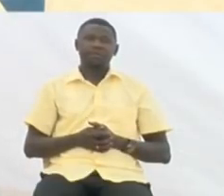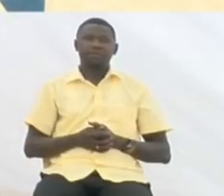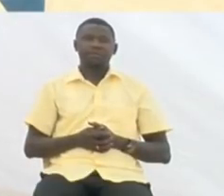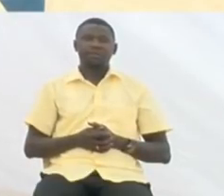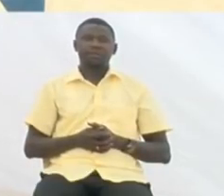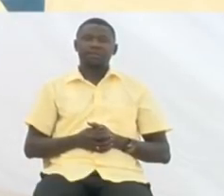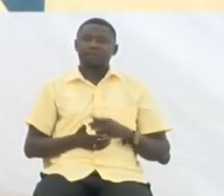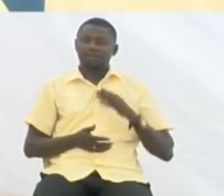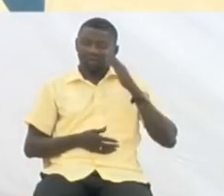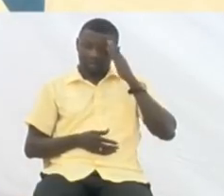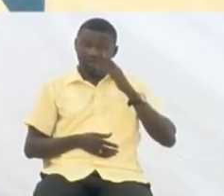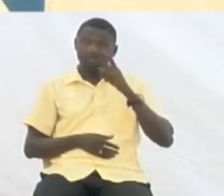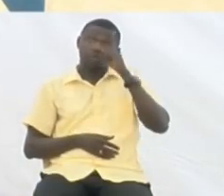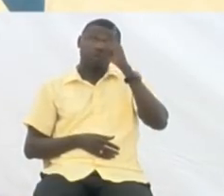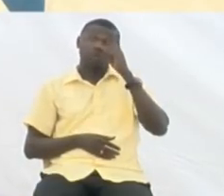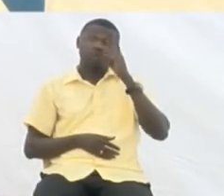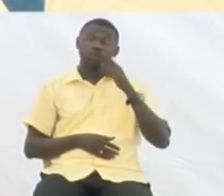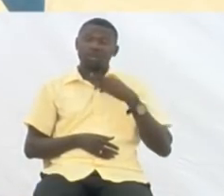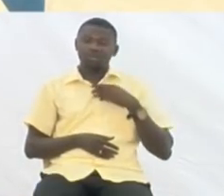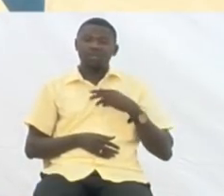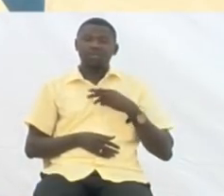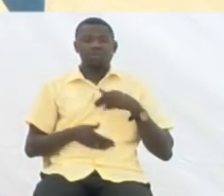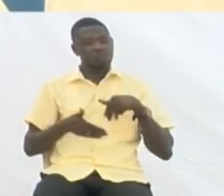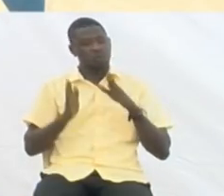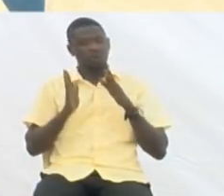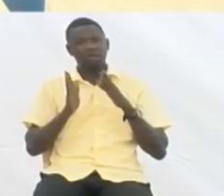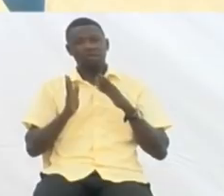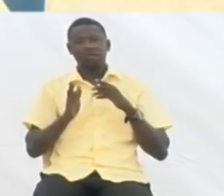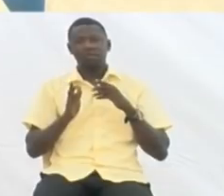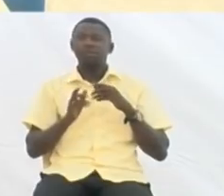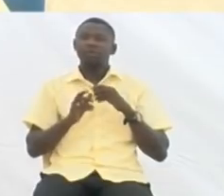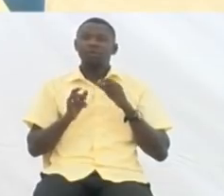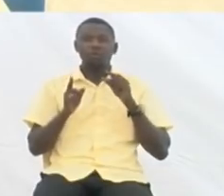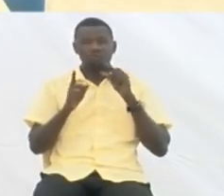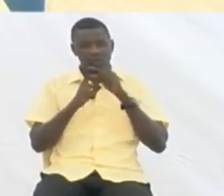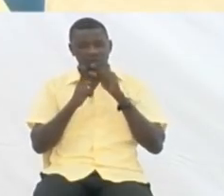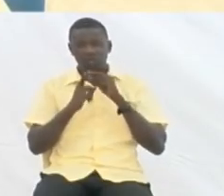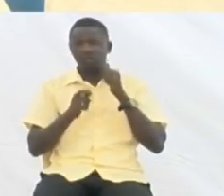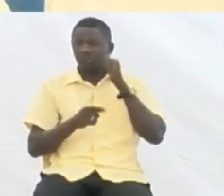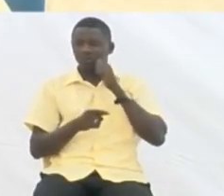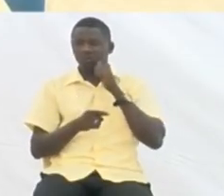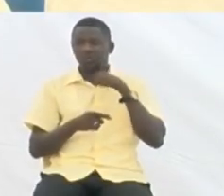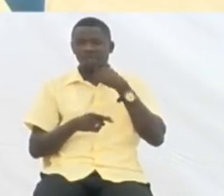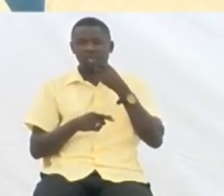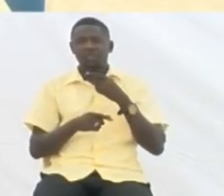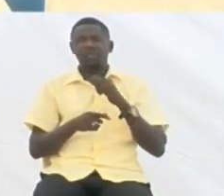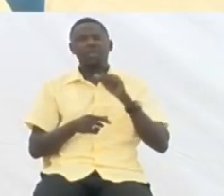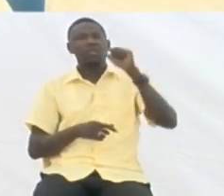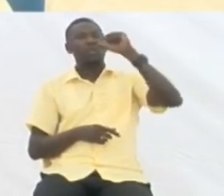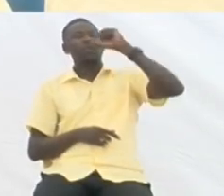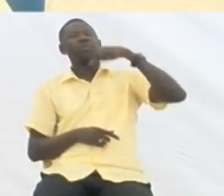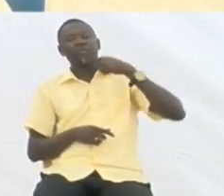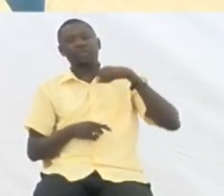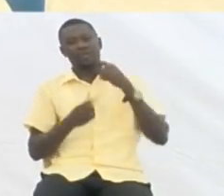thanks to God, that's the type of proverb we use for this, the drinking of this